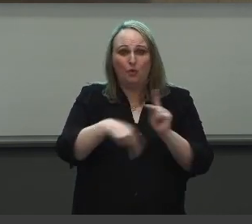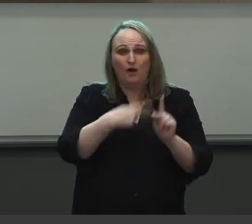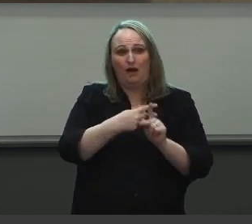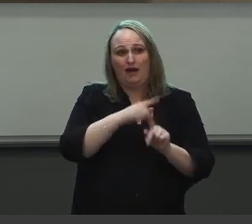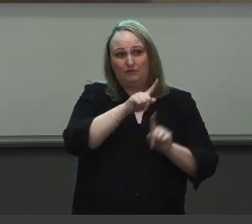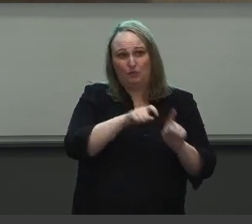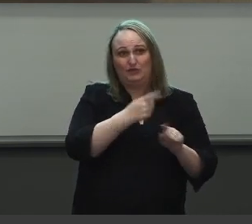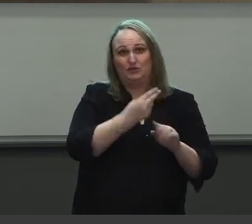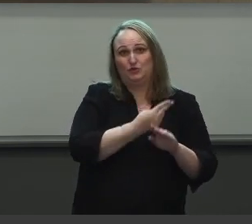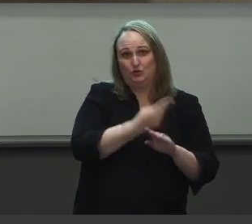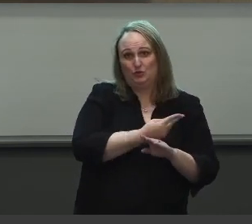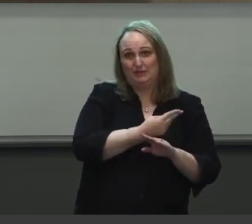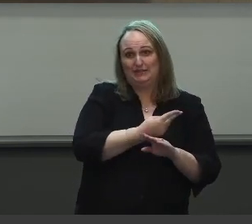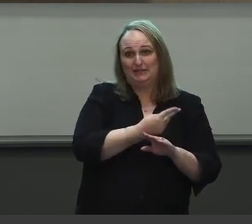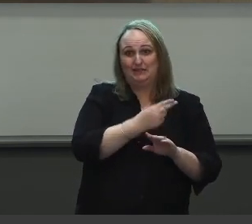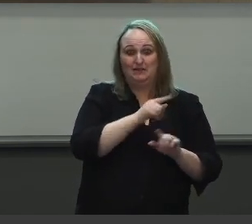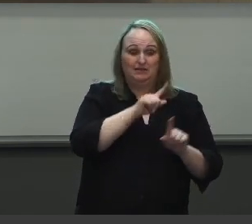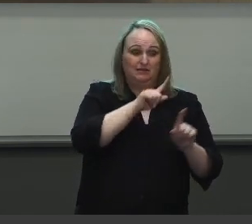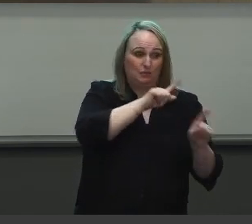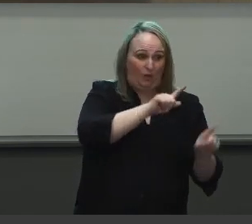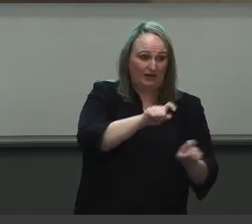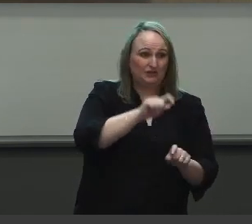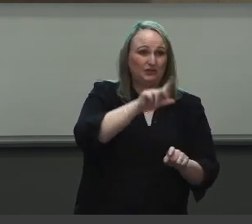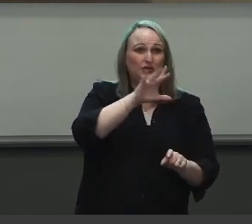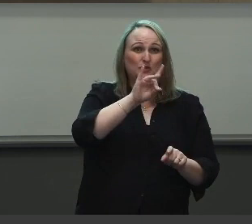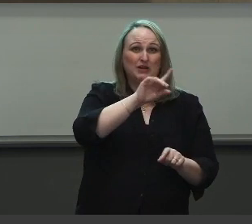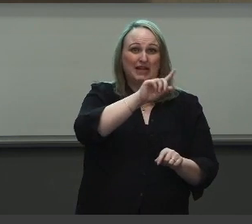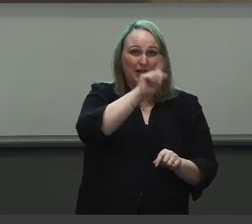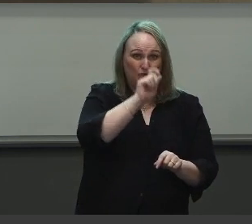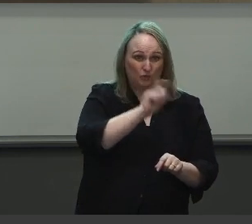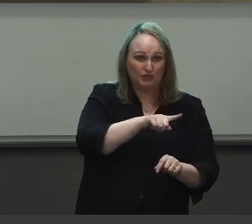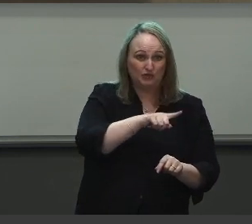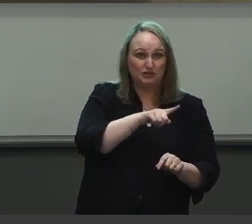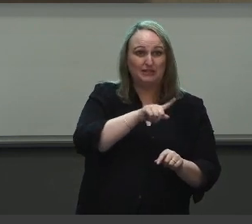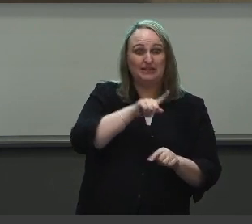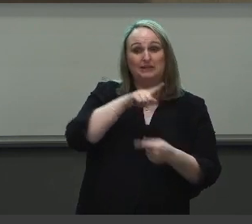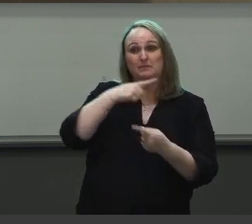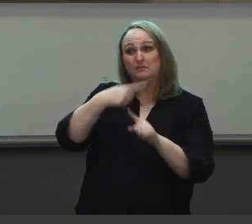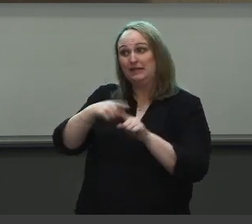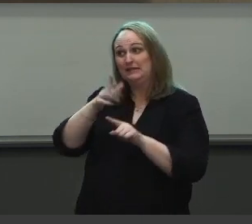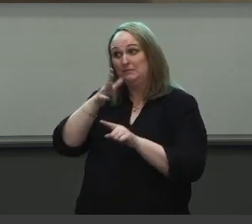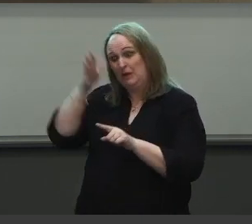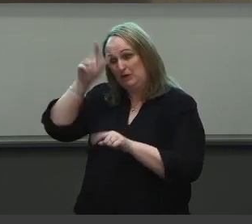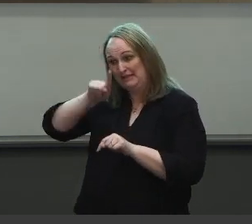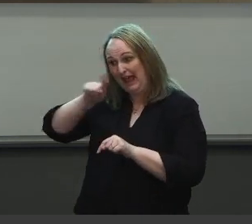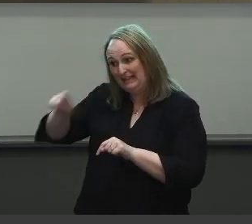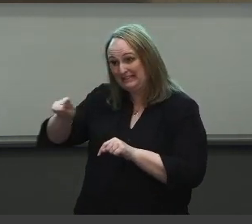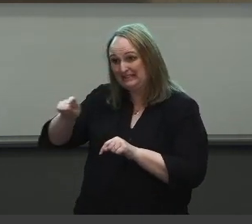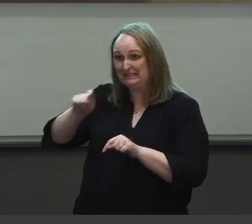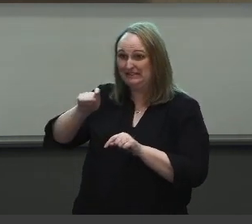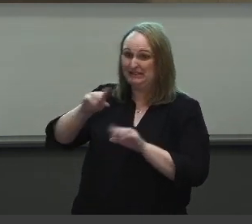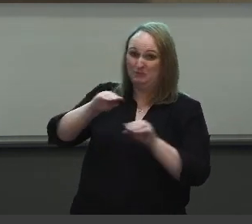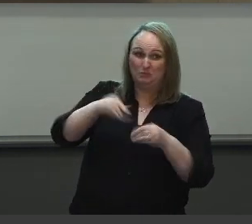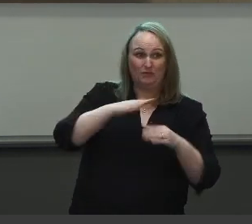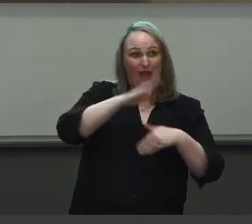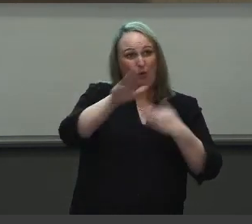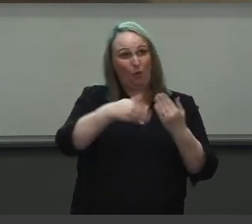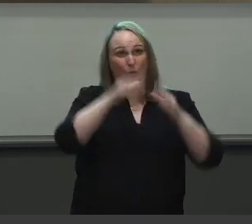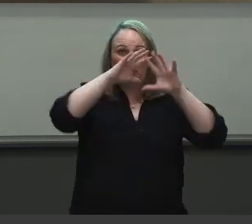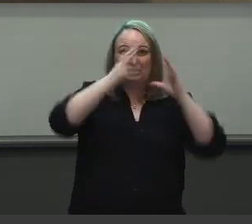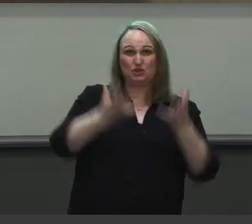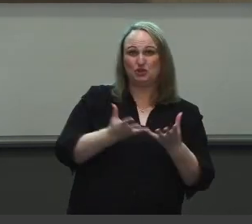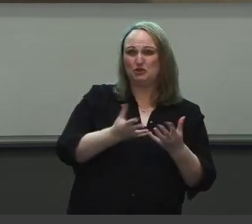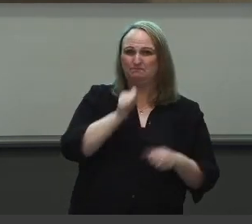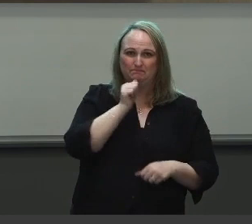38 questions and asking parents about them isn't going to give us the whole picture of sensory behaviors. As was talked about earlier,